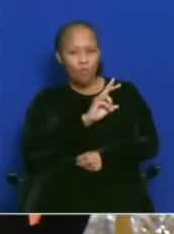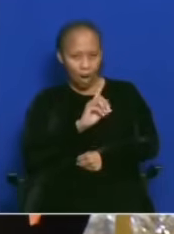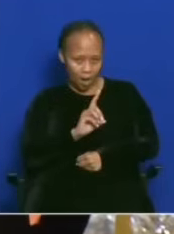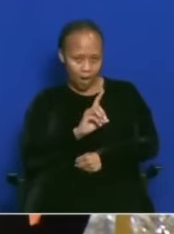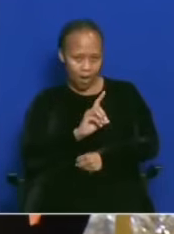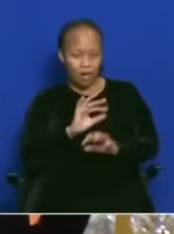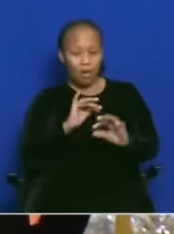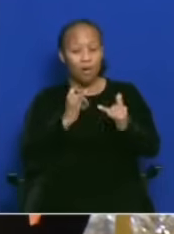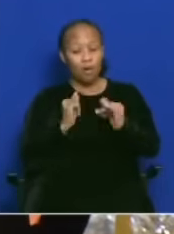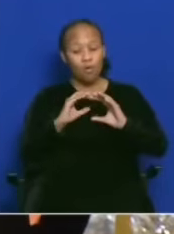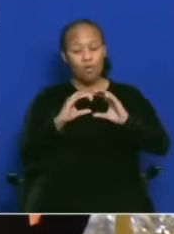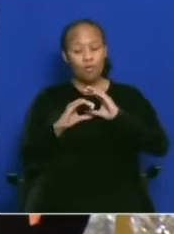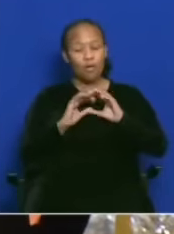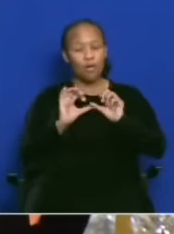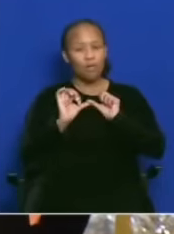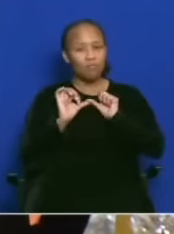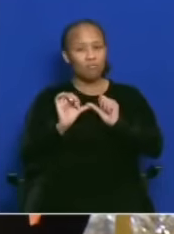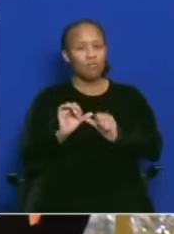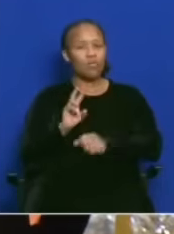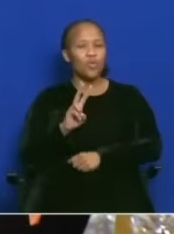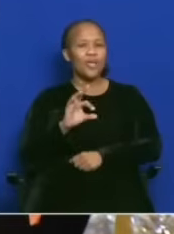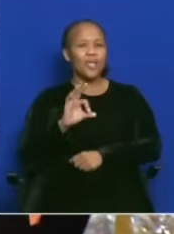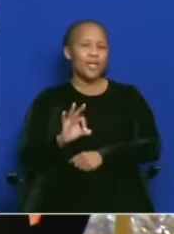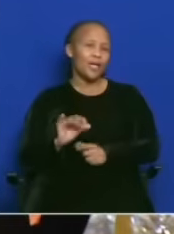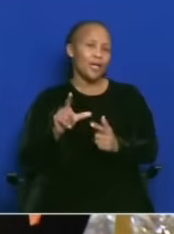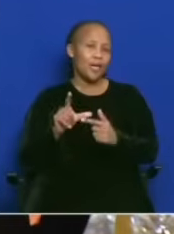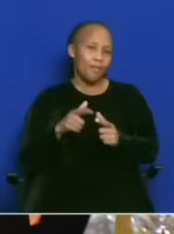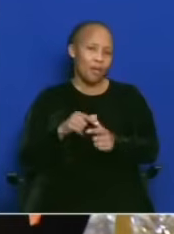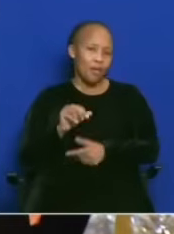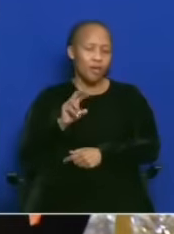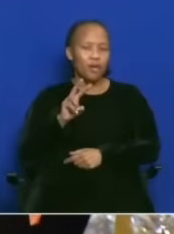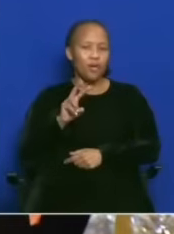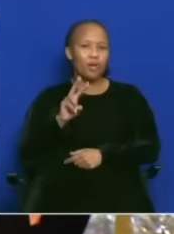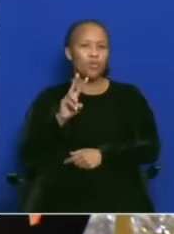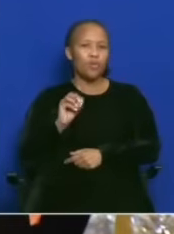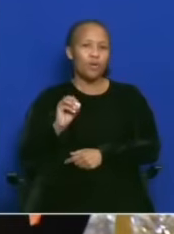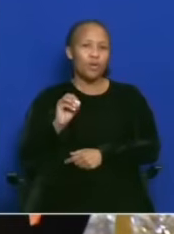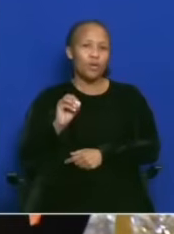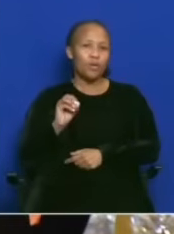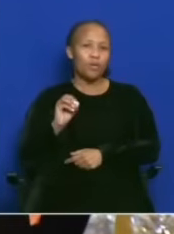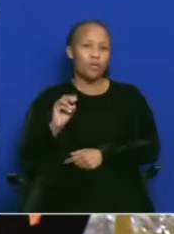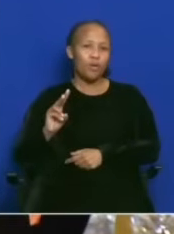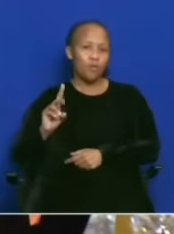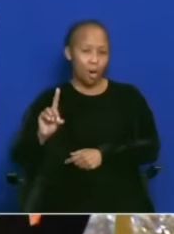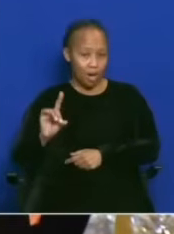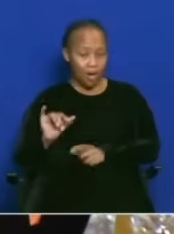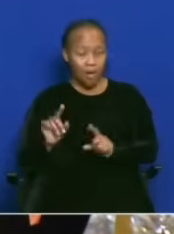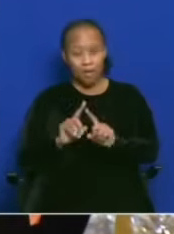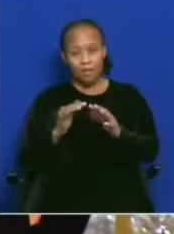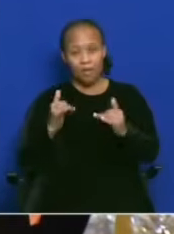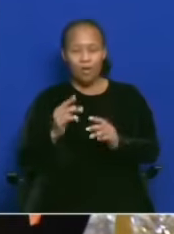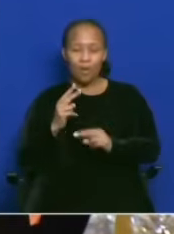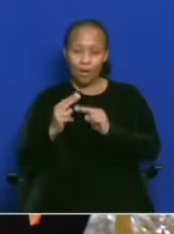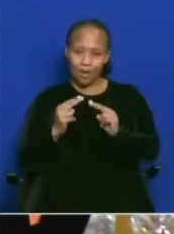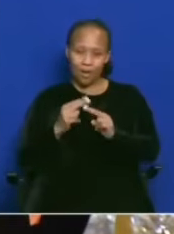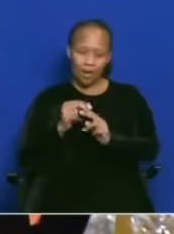the 23rd of April 23rd of April 21, but we need to go back again to